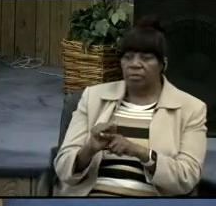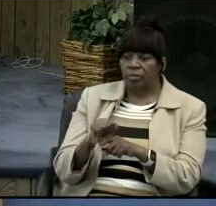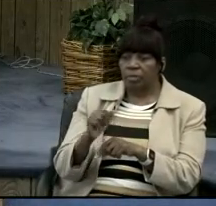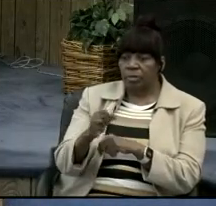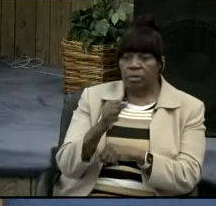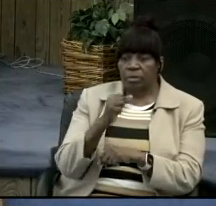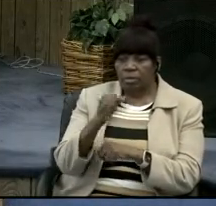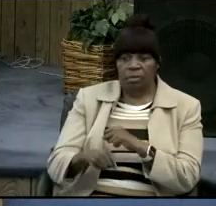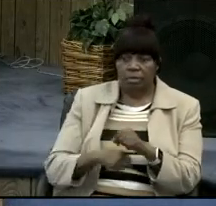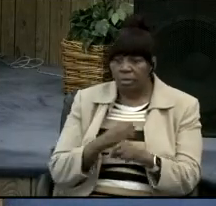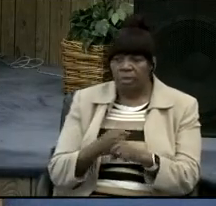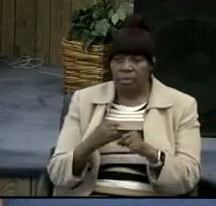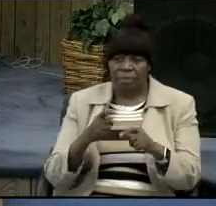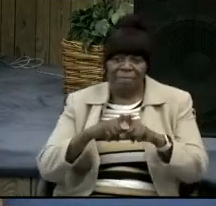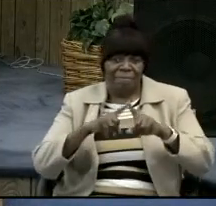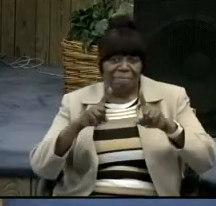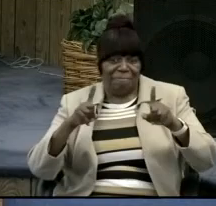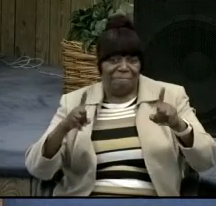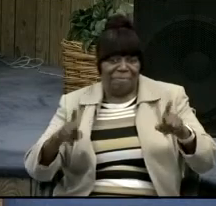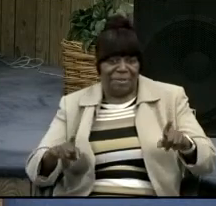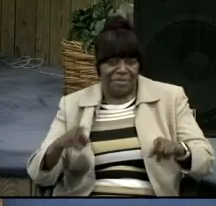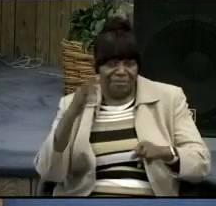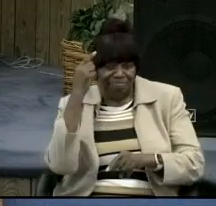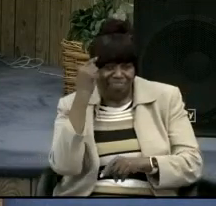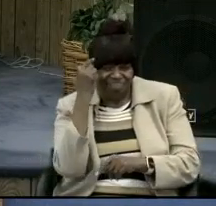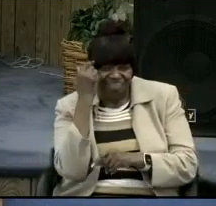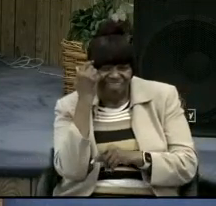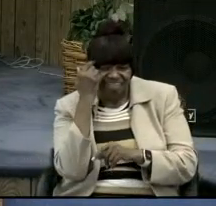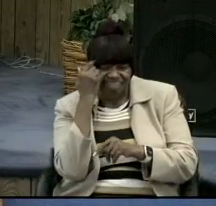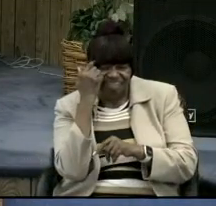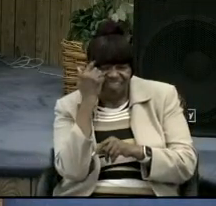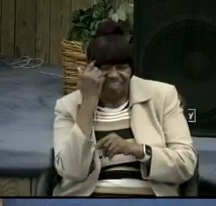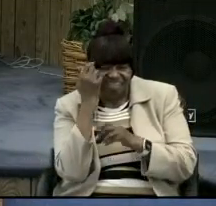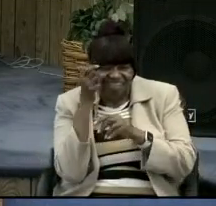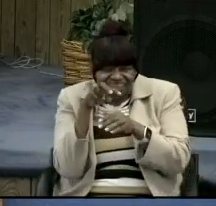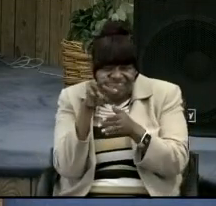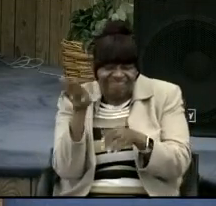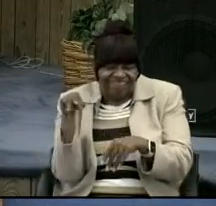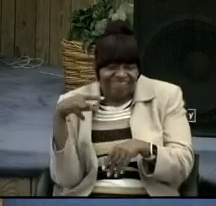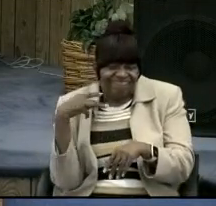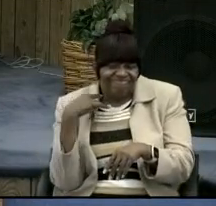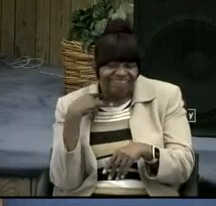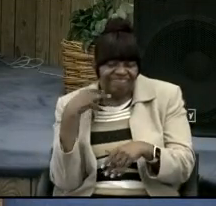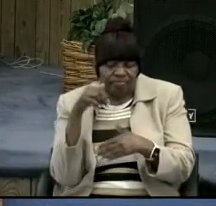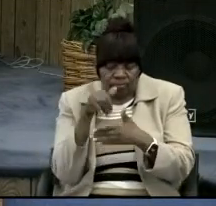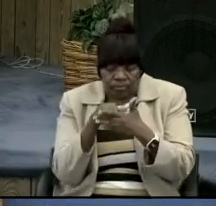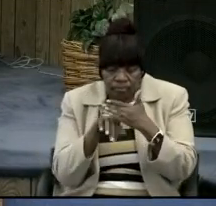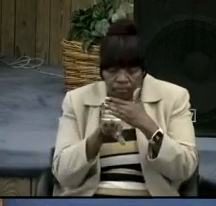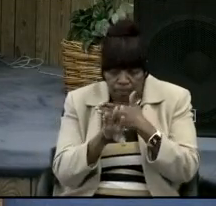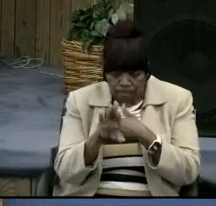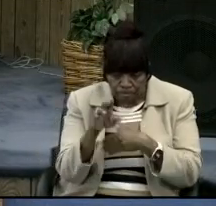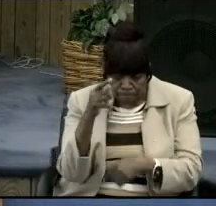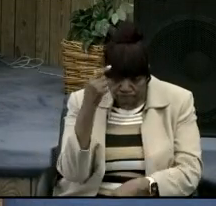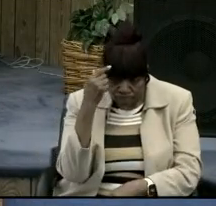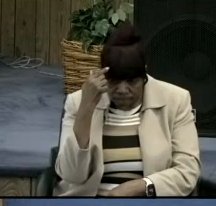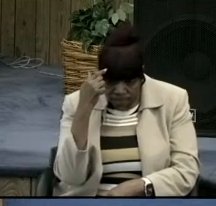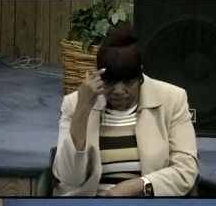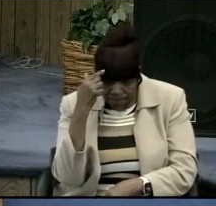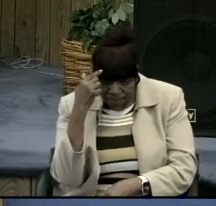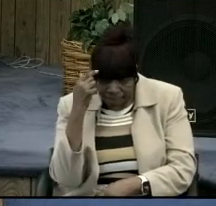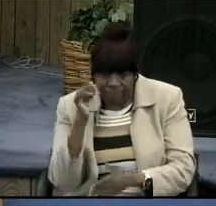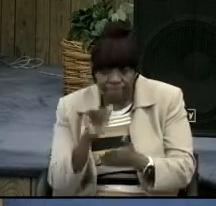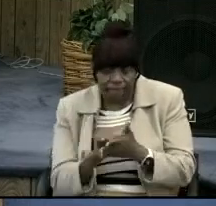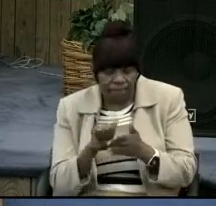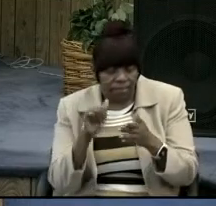years. However, it is embedded. All right. So that's why they spend so much